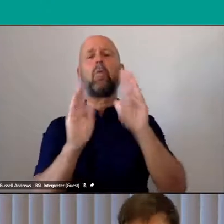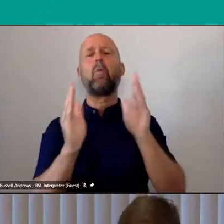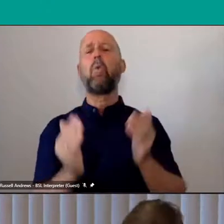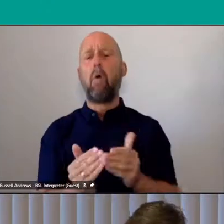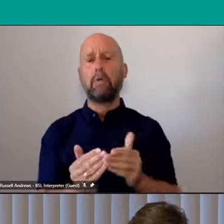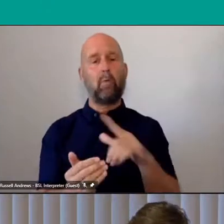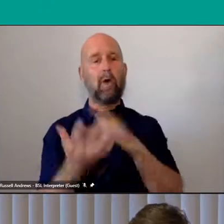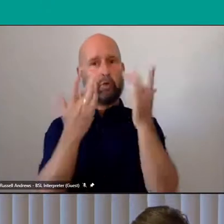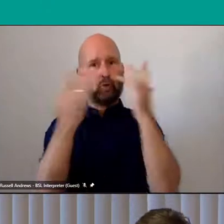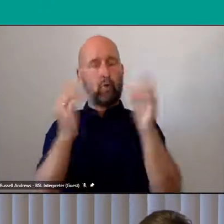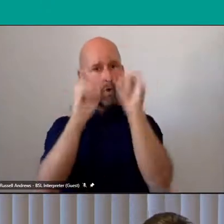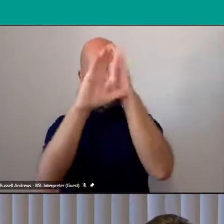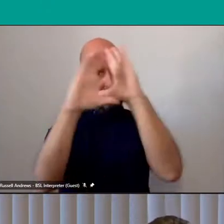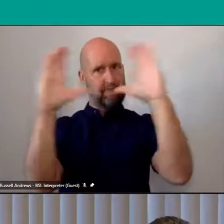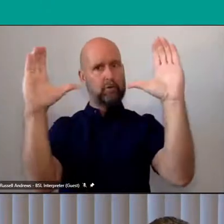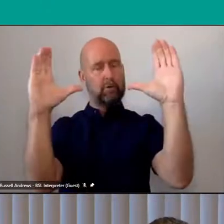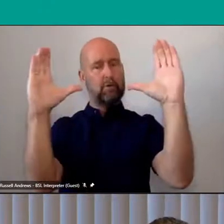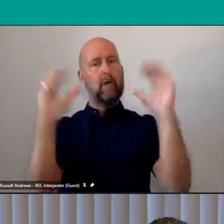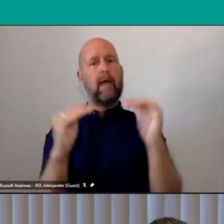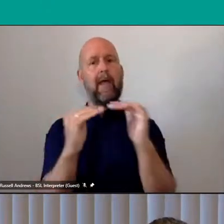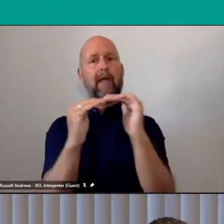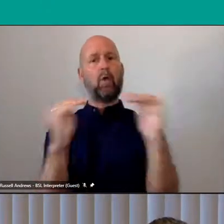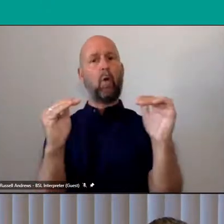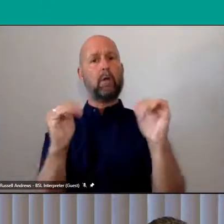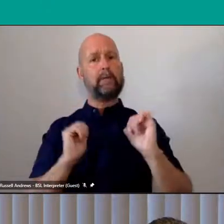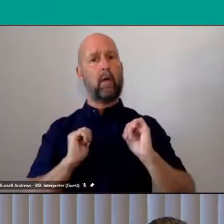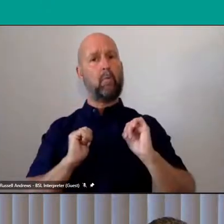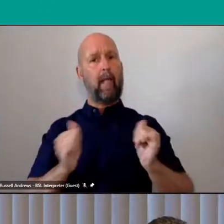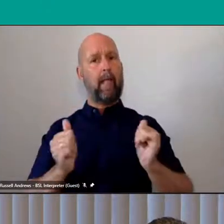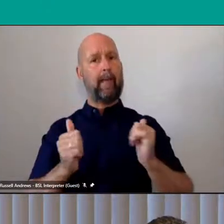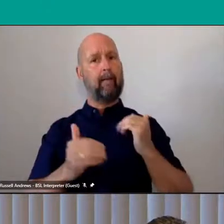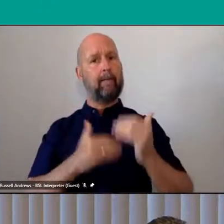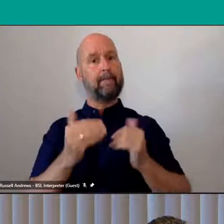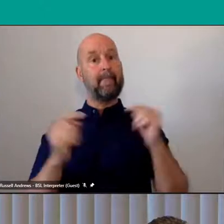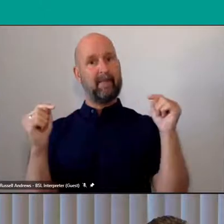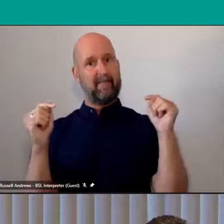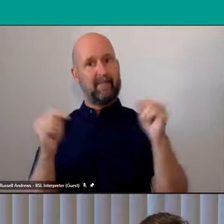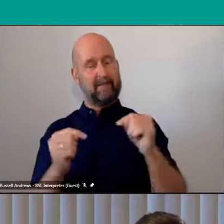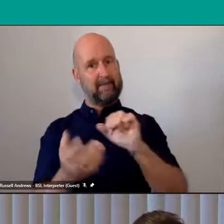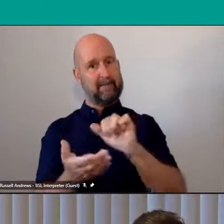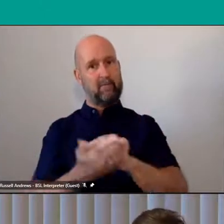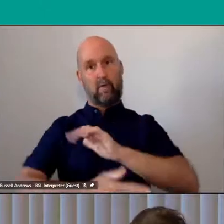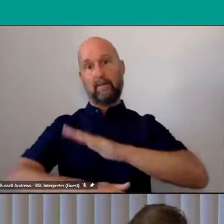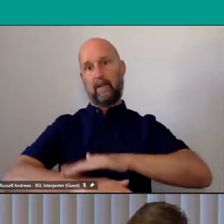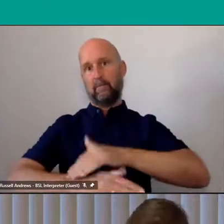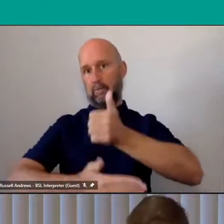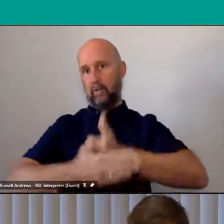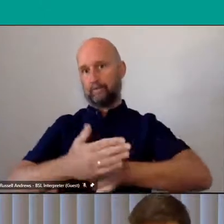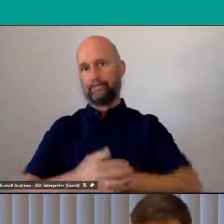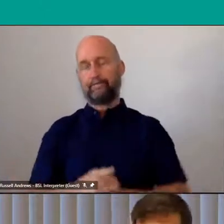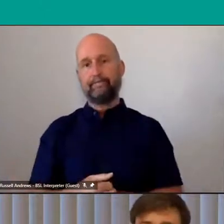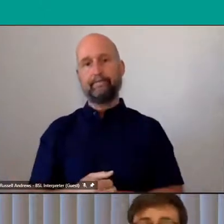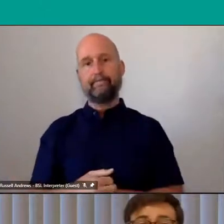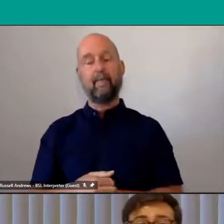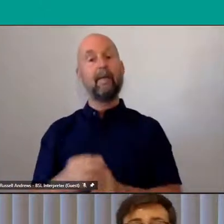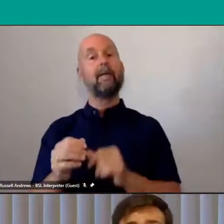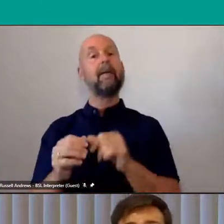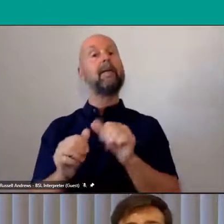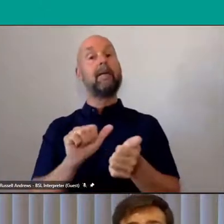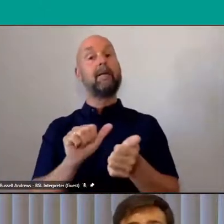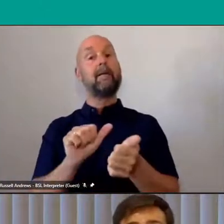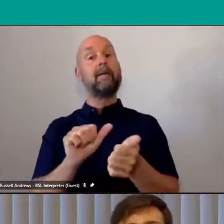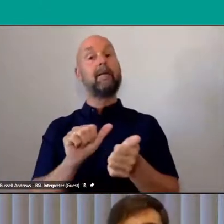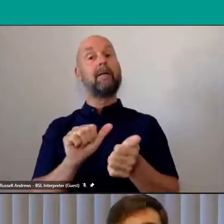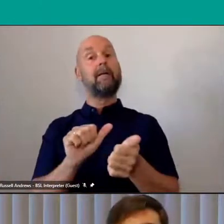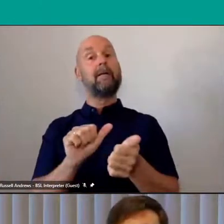vision of equality and well-being, and that this will be the time. And now my fellow Commissioner, Miatta Farnbulla, is